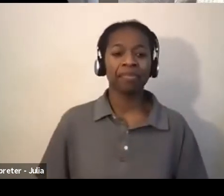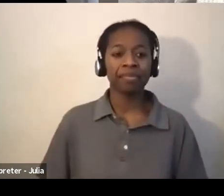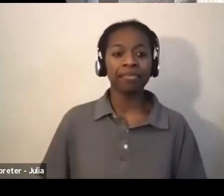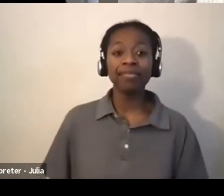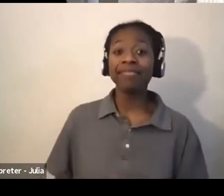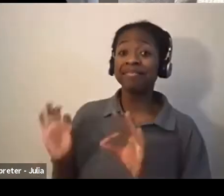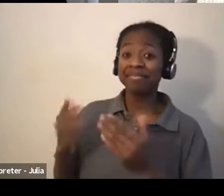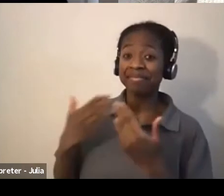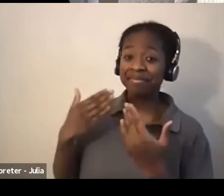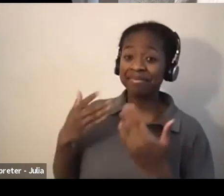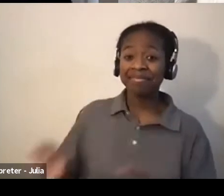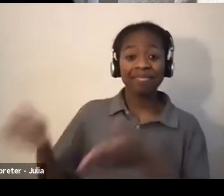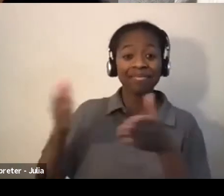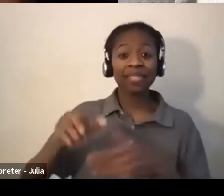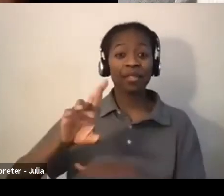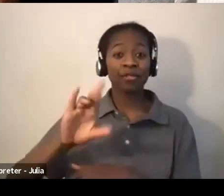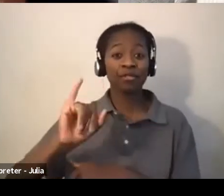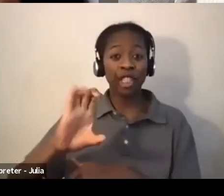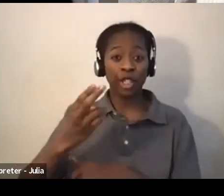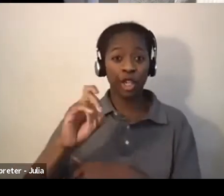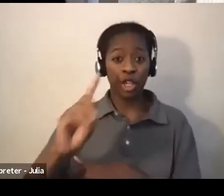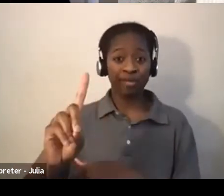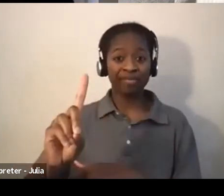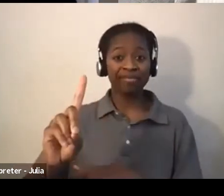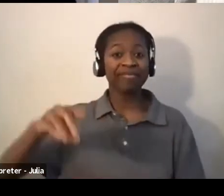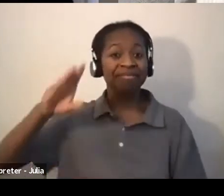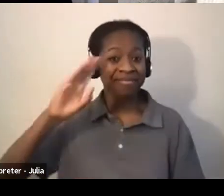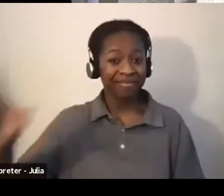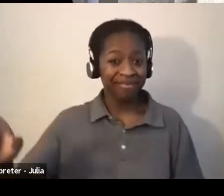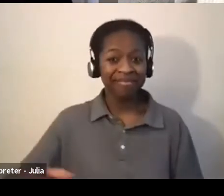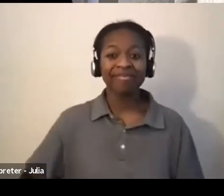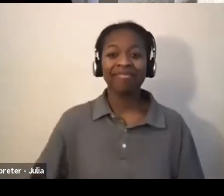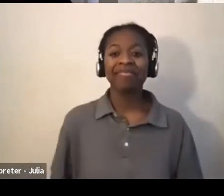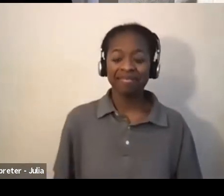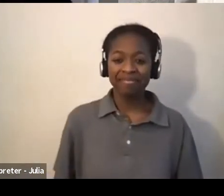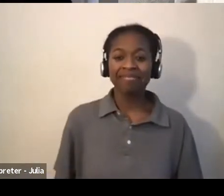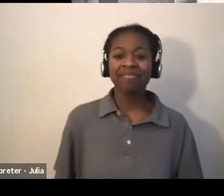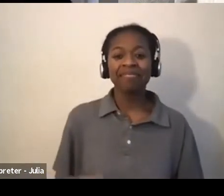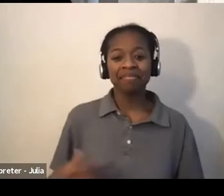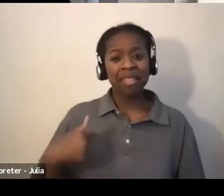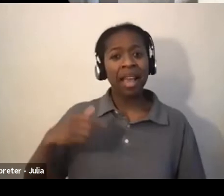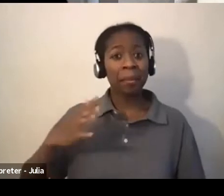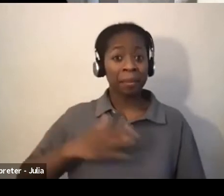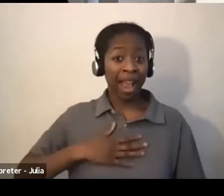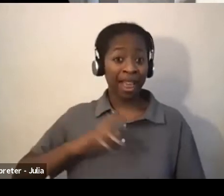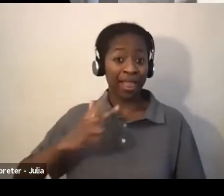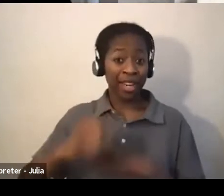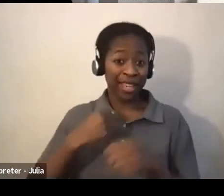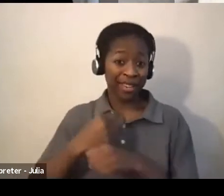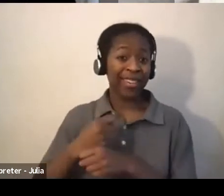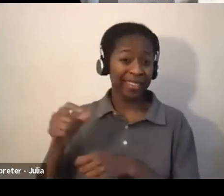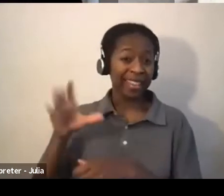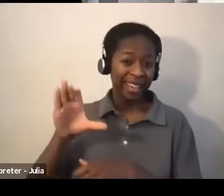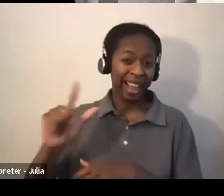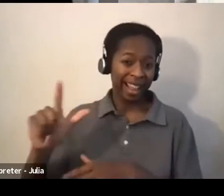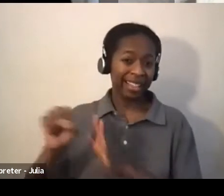Thank you so much. And Richard. Hello, everyone. My name is Richard Santoyo. This is my third year at Cal State LA, my last